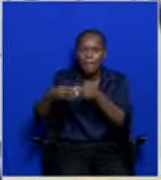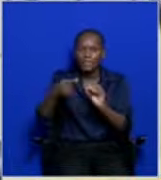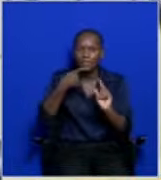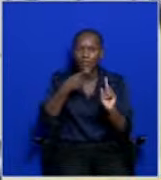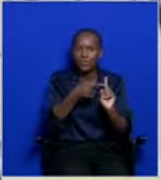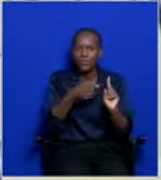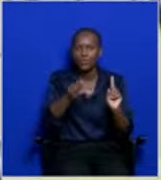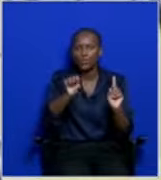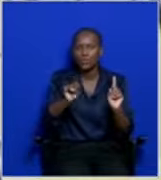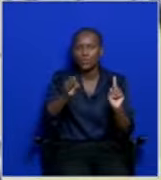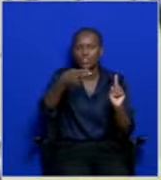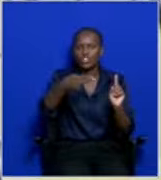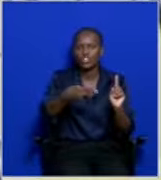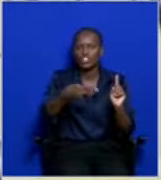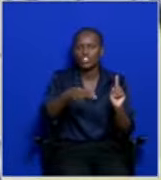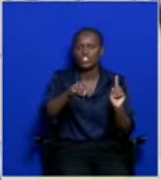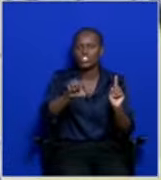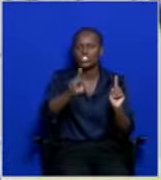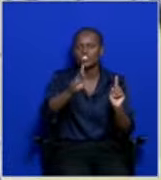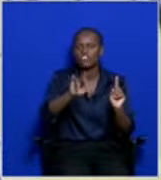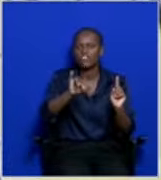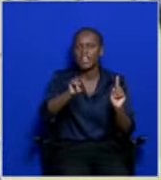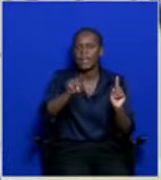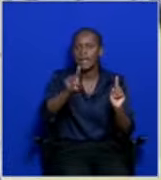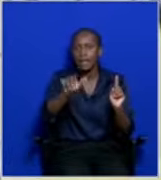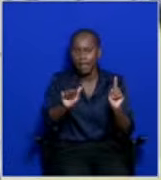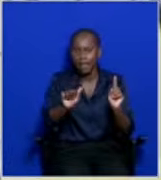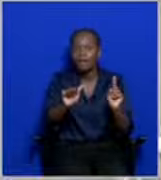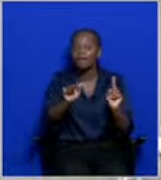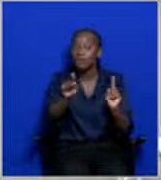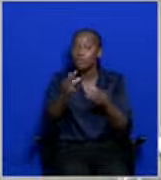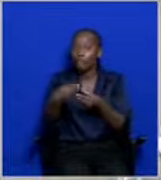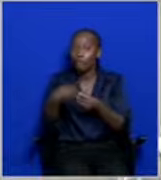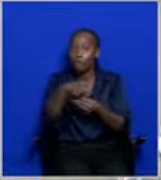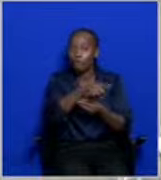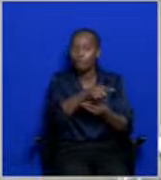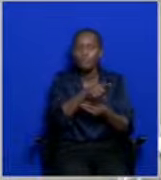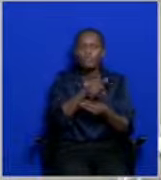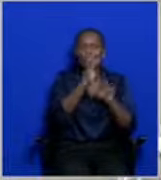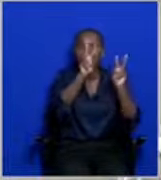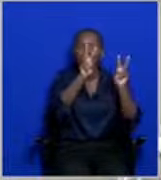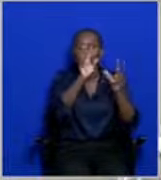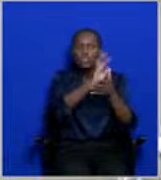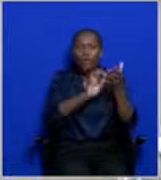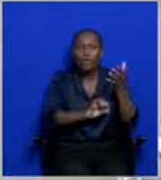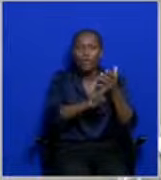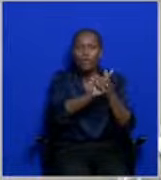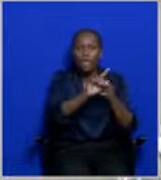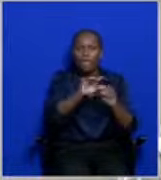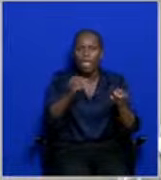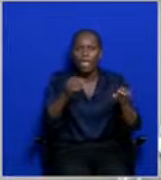involved in the Congolese national matter. Yes. Under case